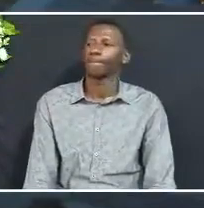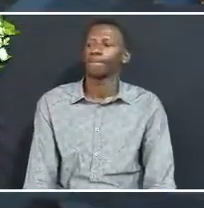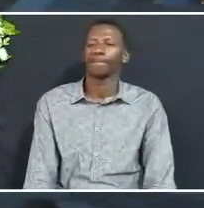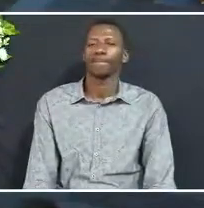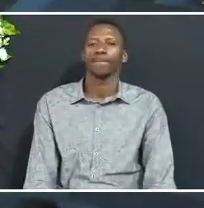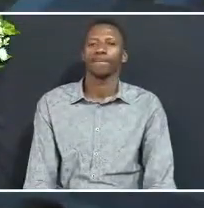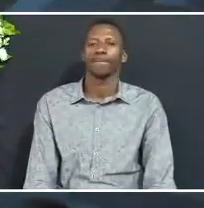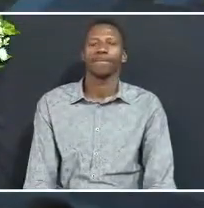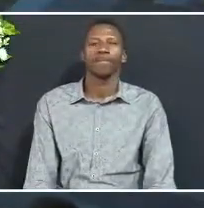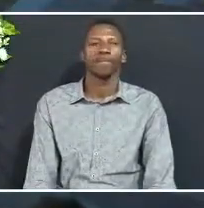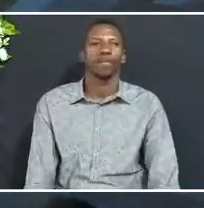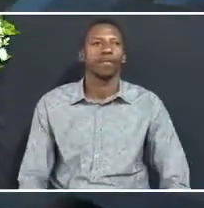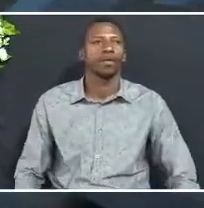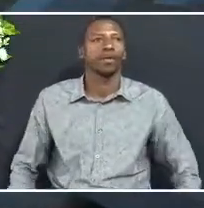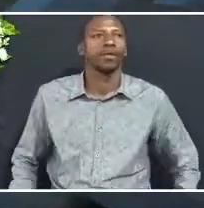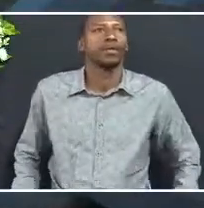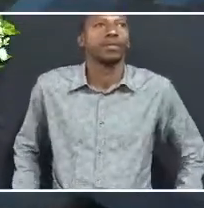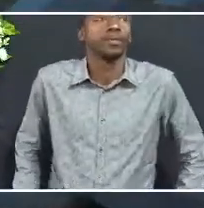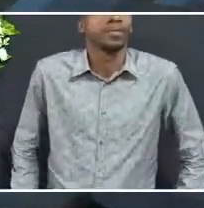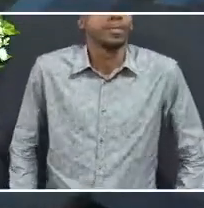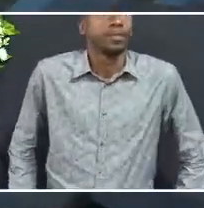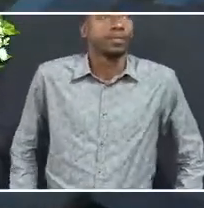You can go and get seated.